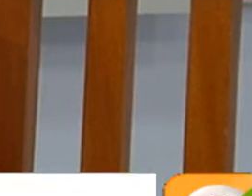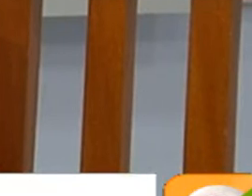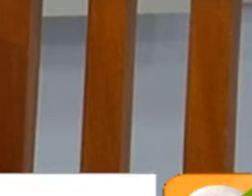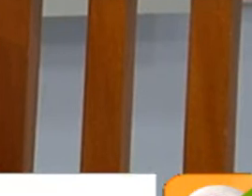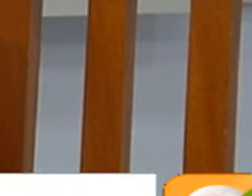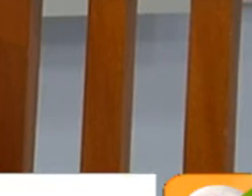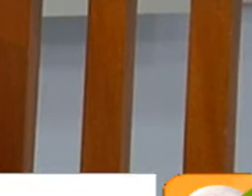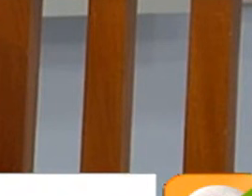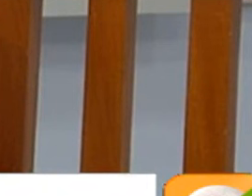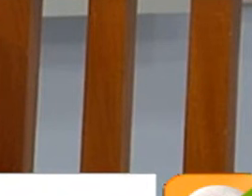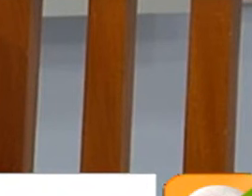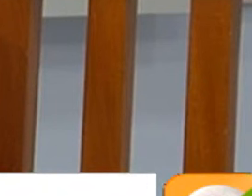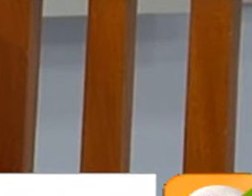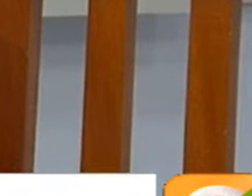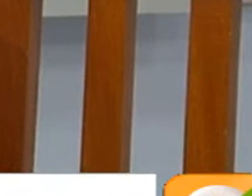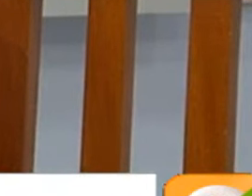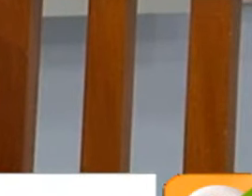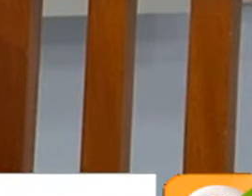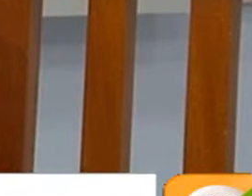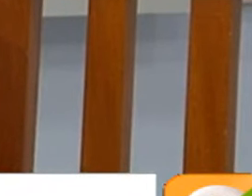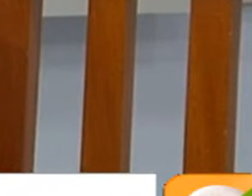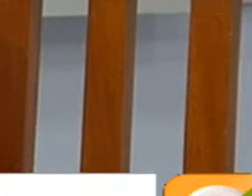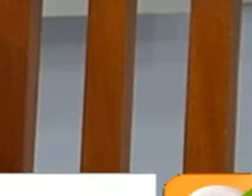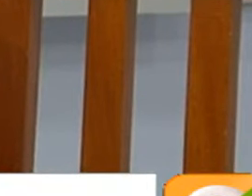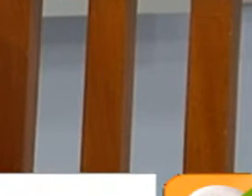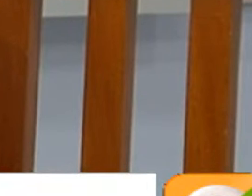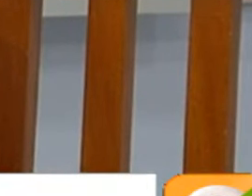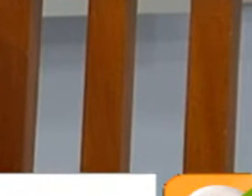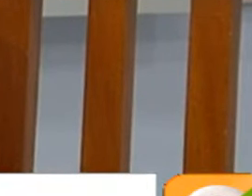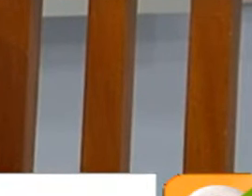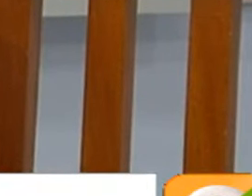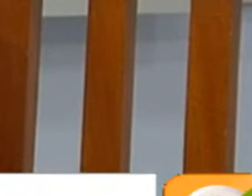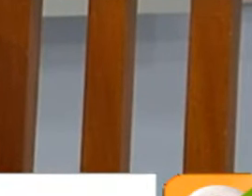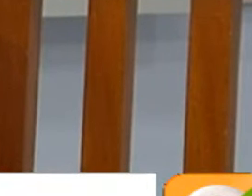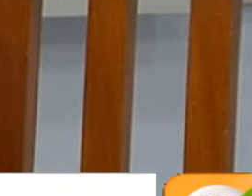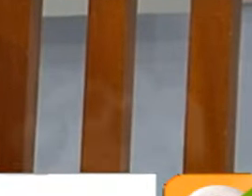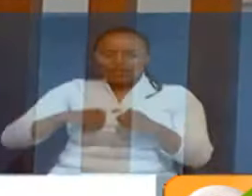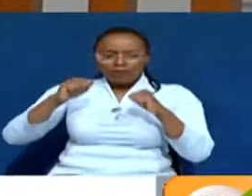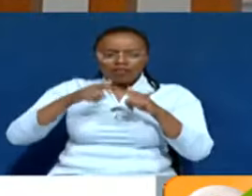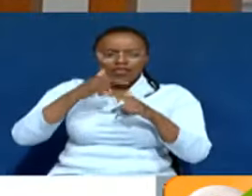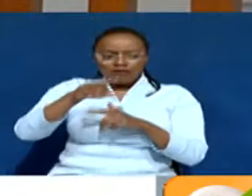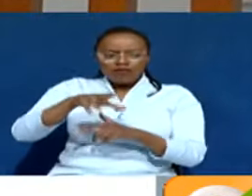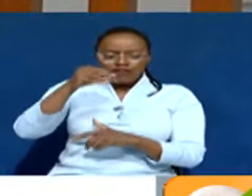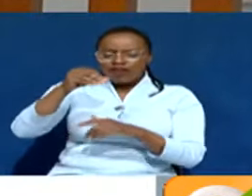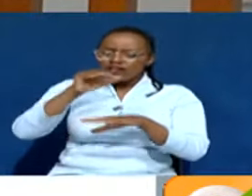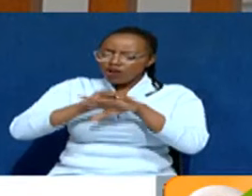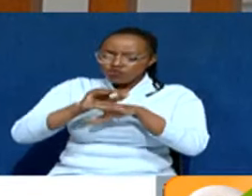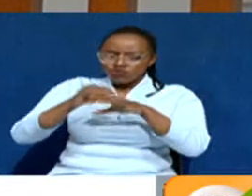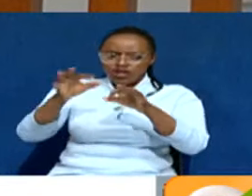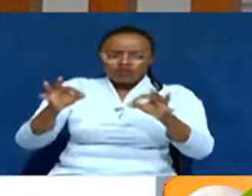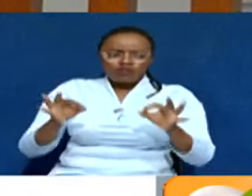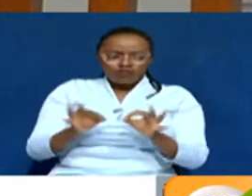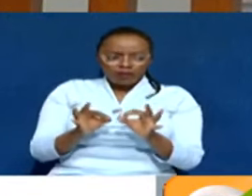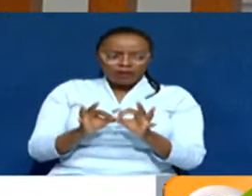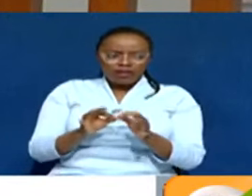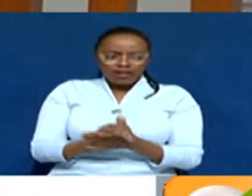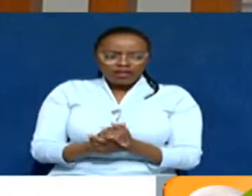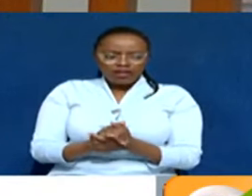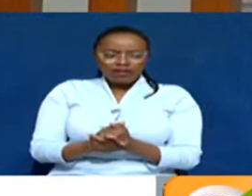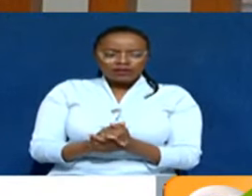there. I met the best boss, Mr. Ali. He was the best of the best. I found the best family.